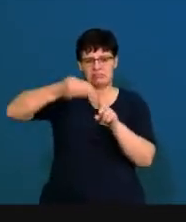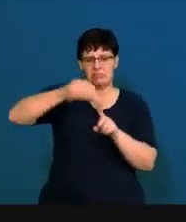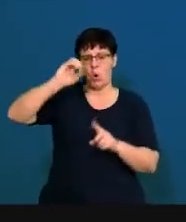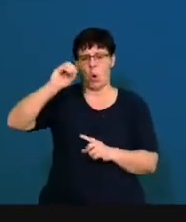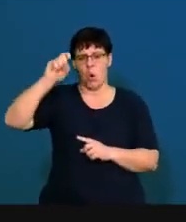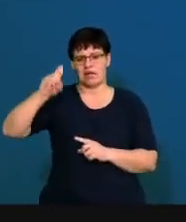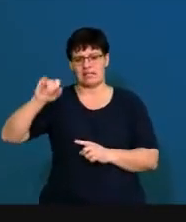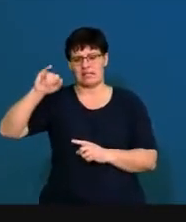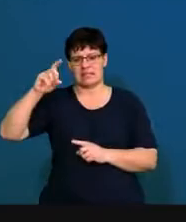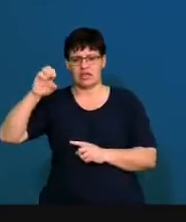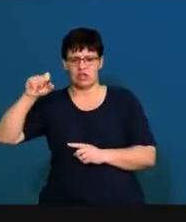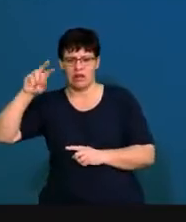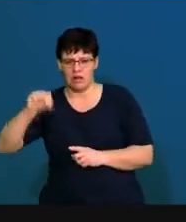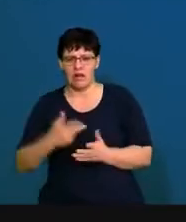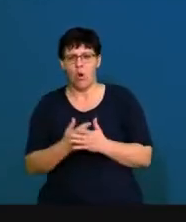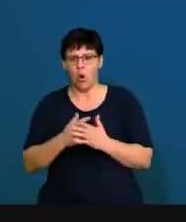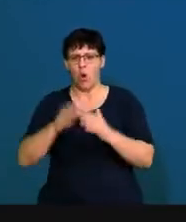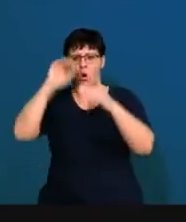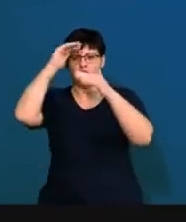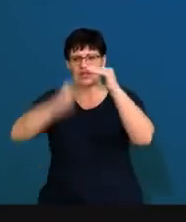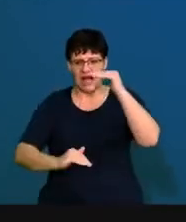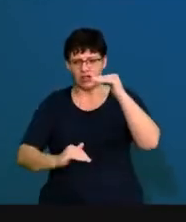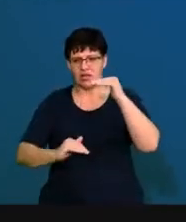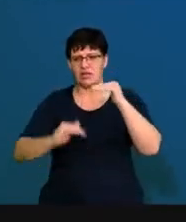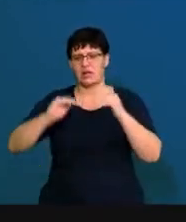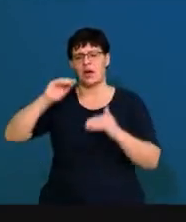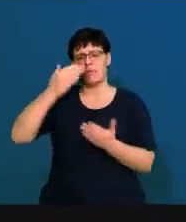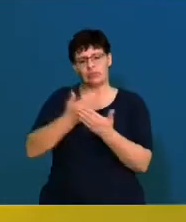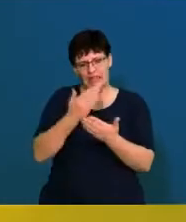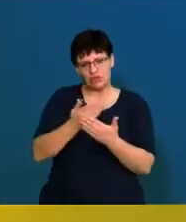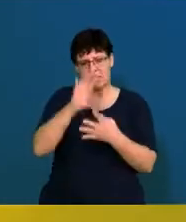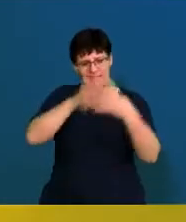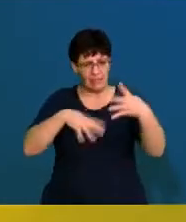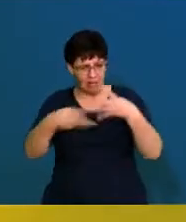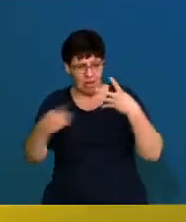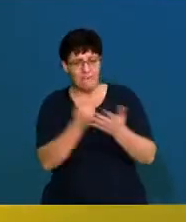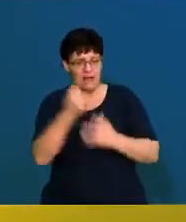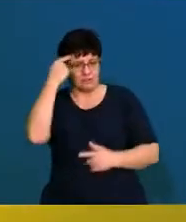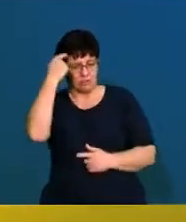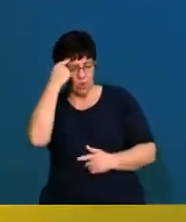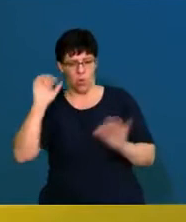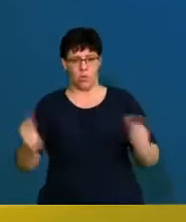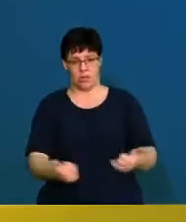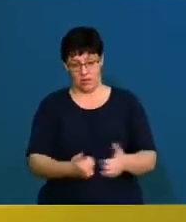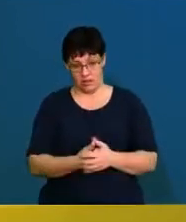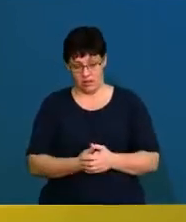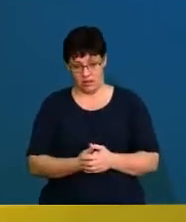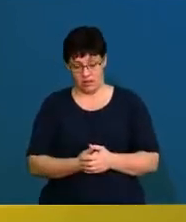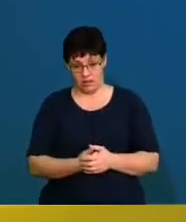ultimately, even the standard reduction potential table. These are the tools that we need to familiarize ourselves with, without